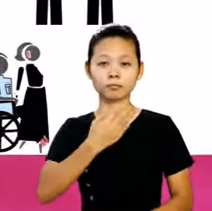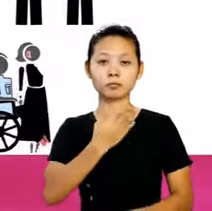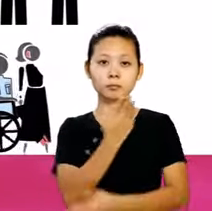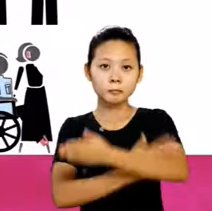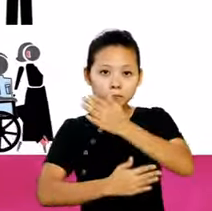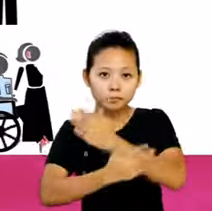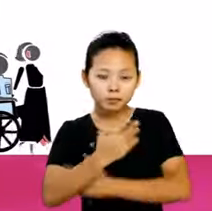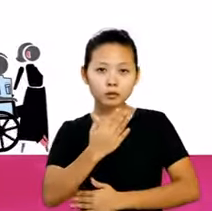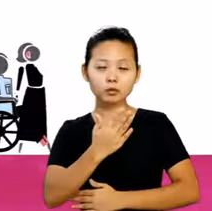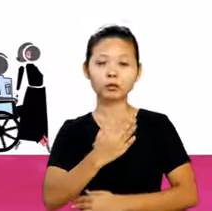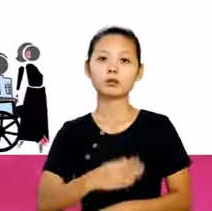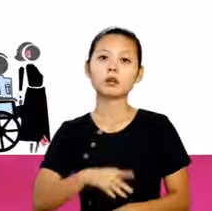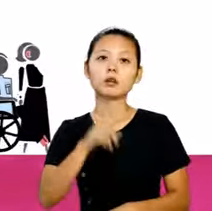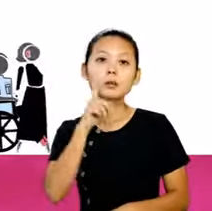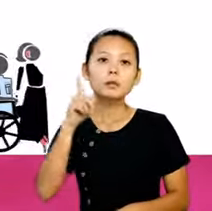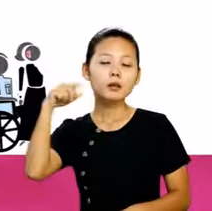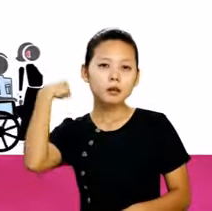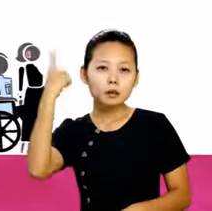the right to work,